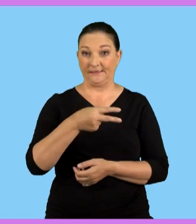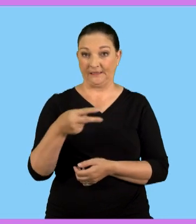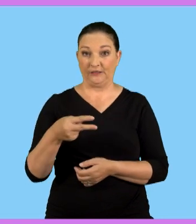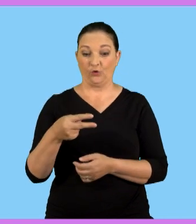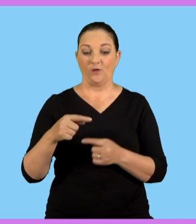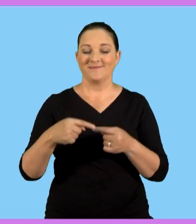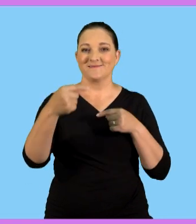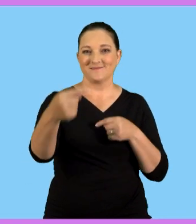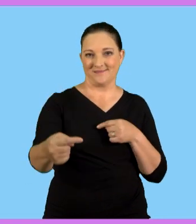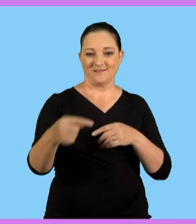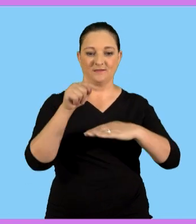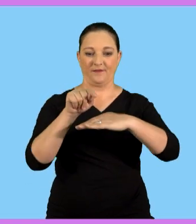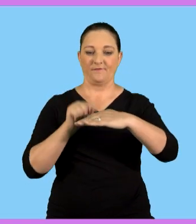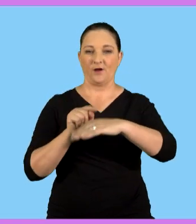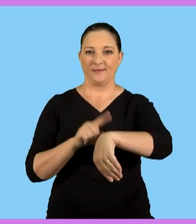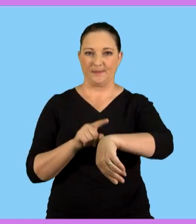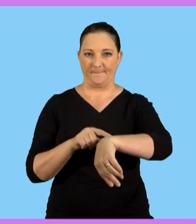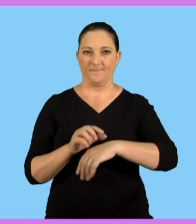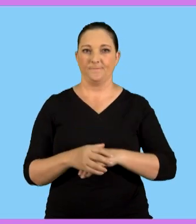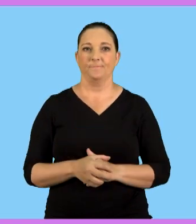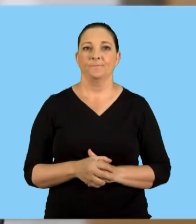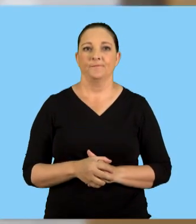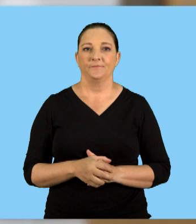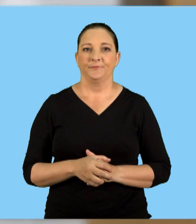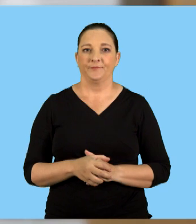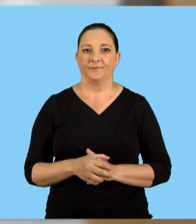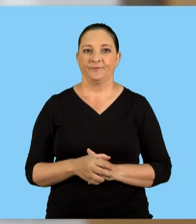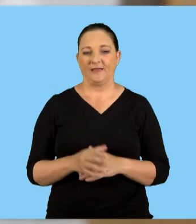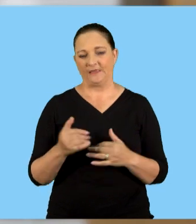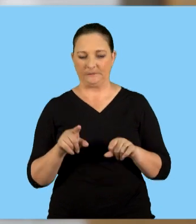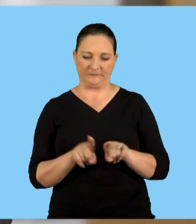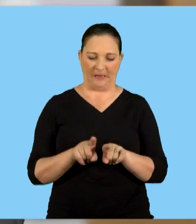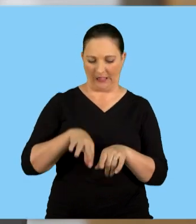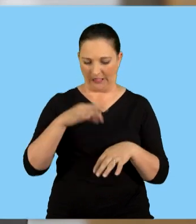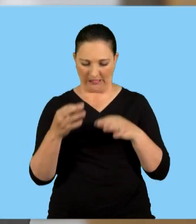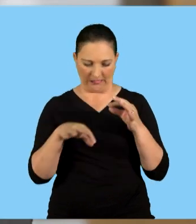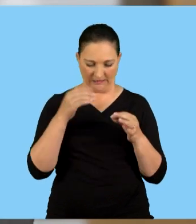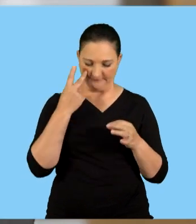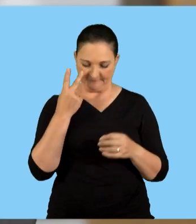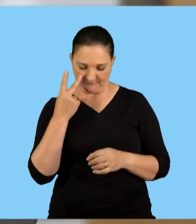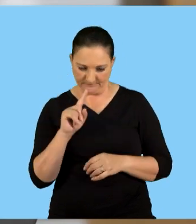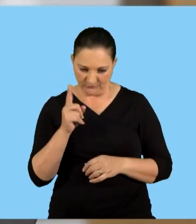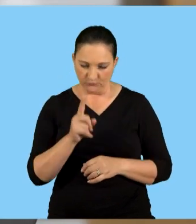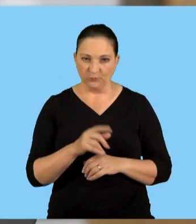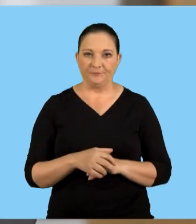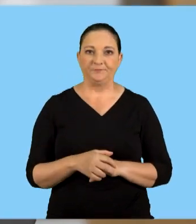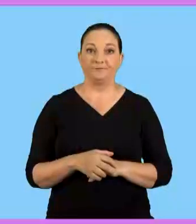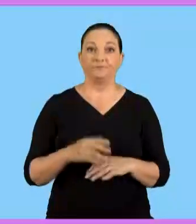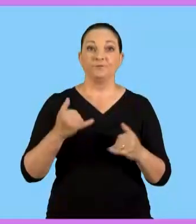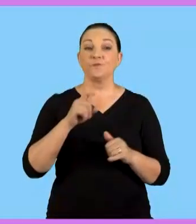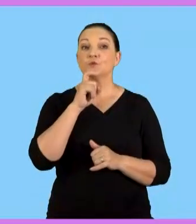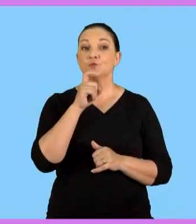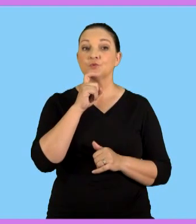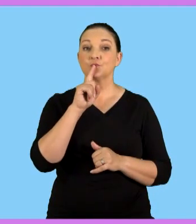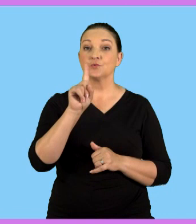time. Okay? So quite a lot to take in, but let's quickly unfold this puzzle. So we need to calculate, it says here, use